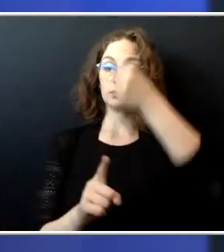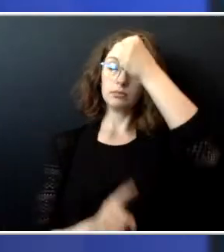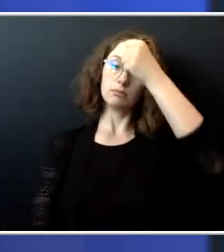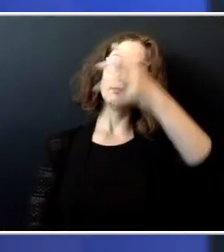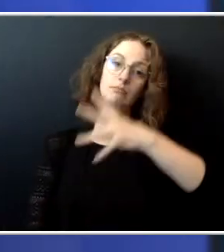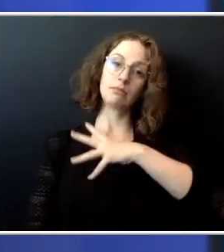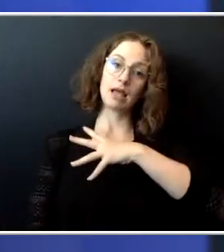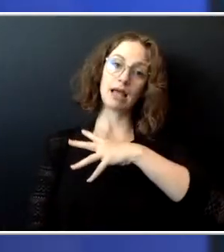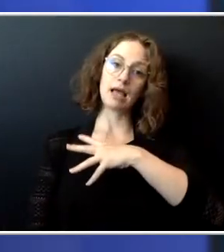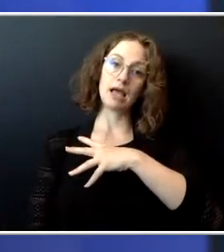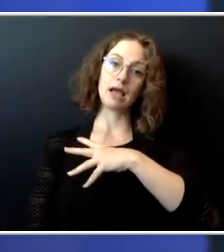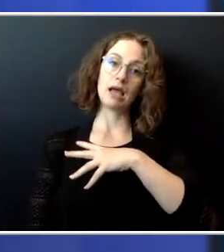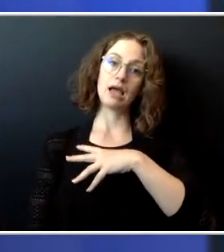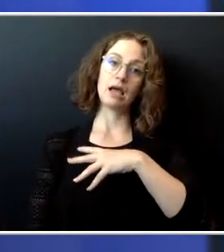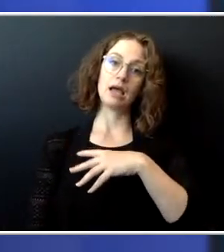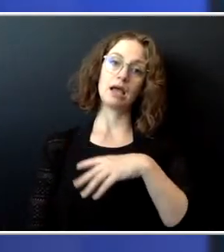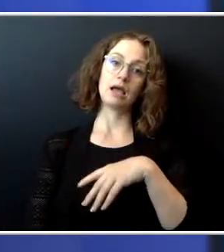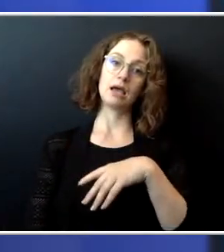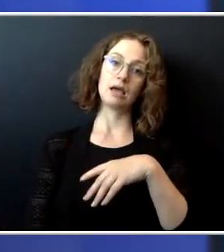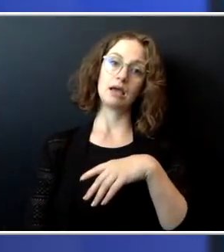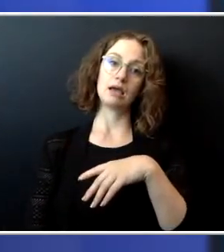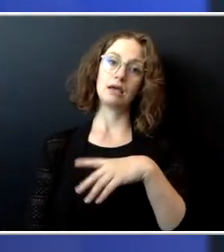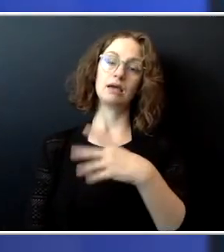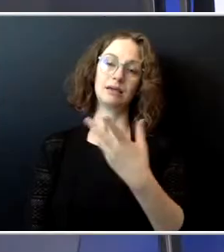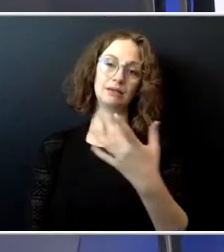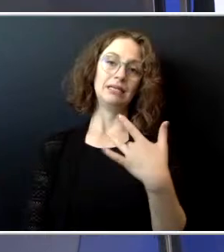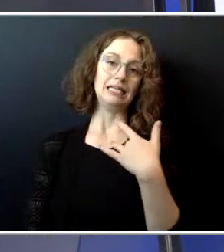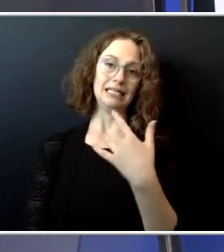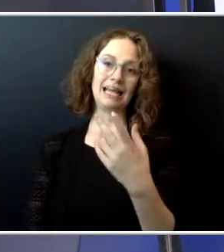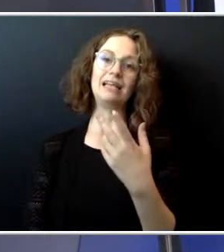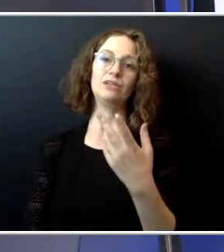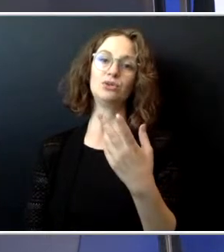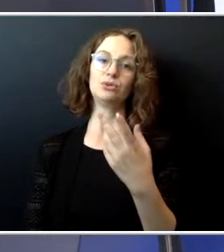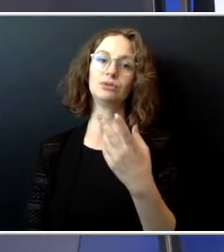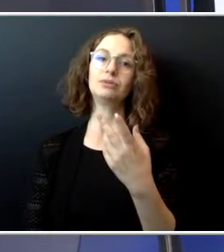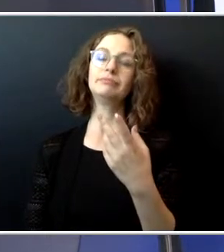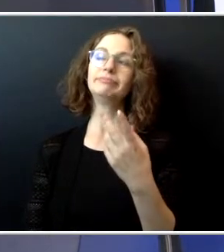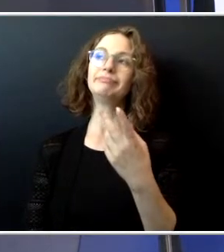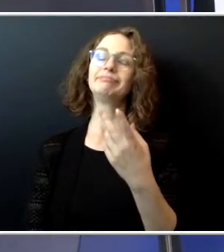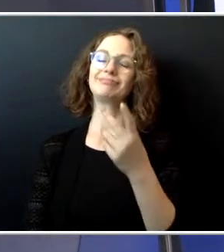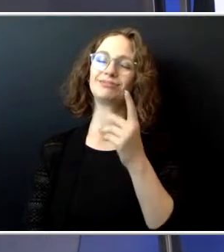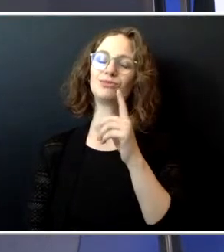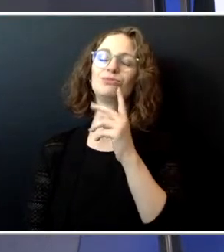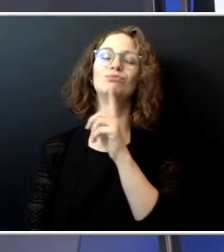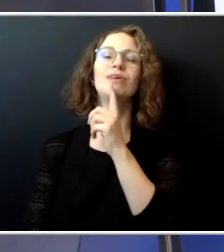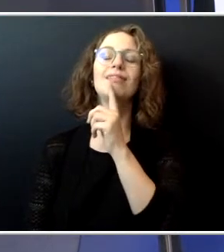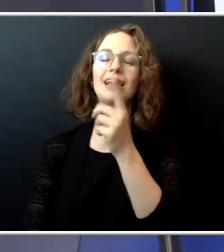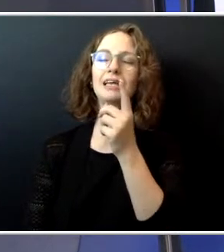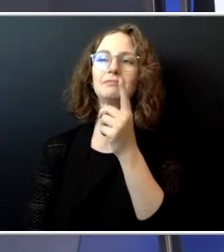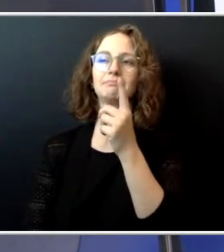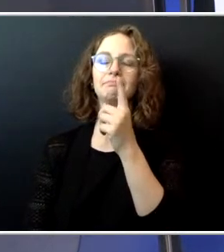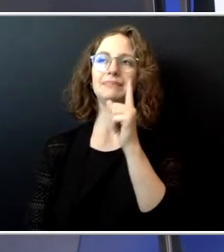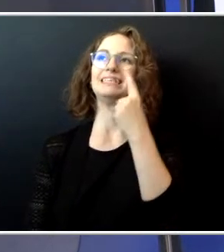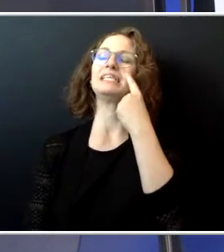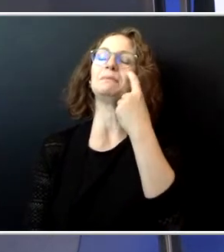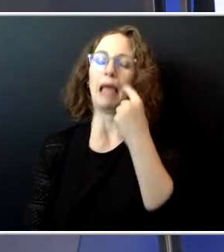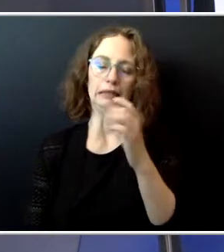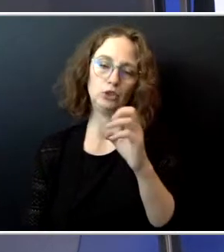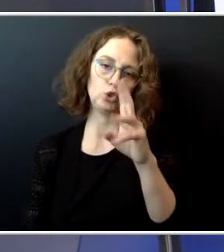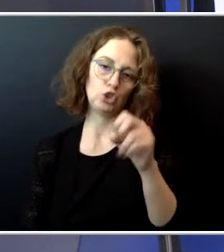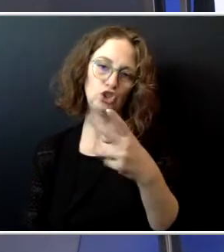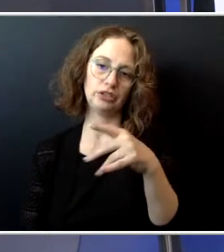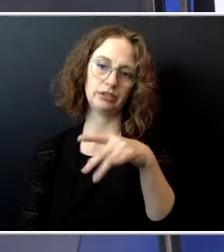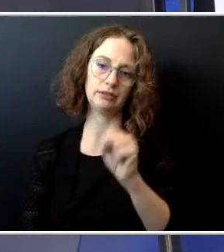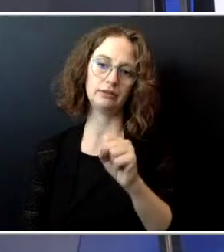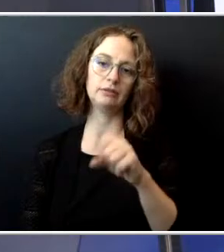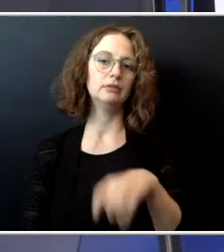this really Cushing disease or something else? Question, Dom, what advice would you have for somebody as far as like symptoms to look for, to